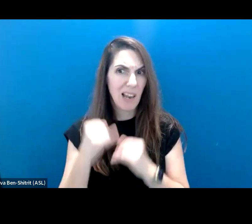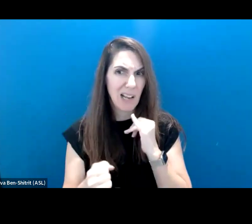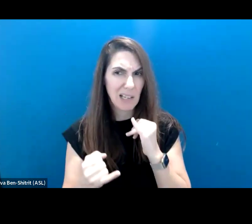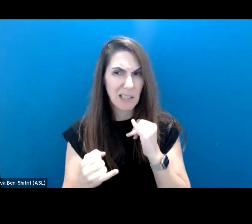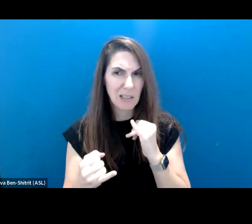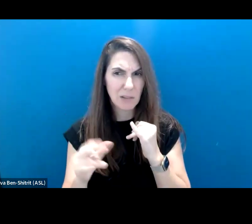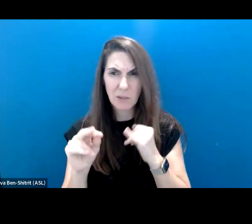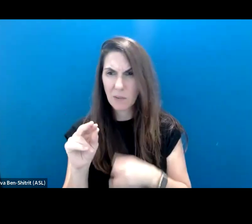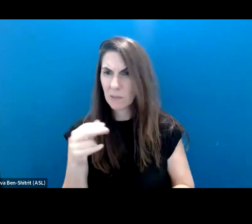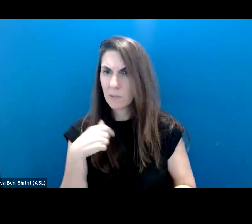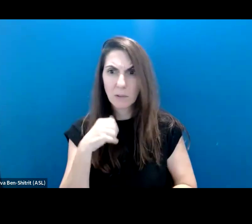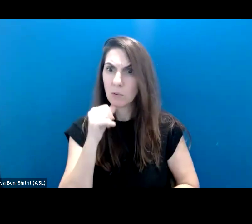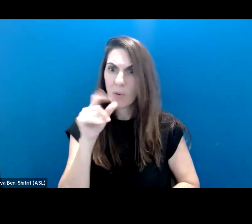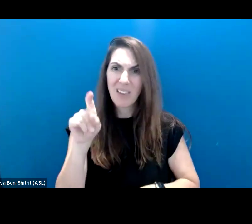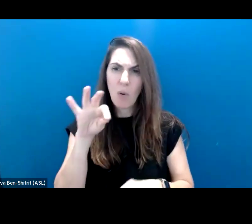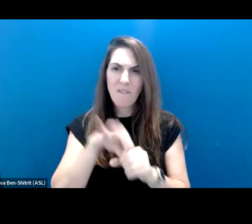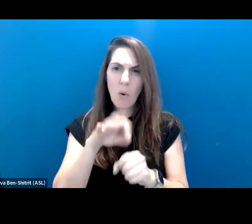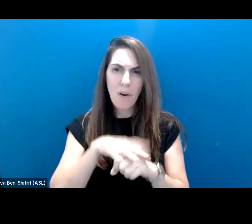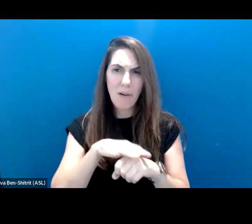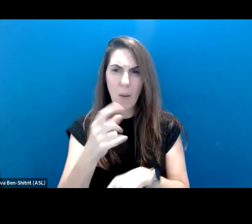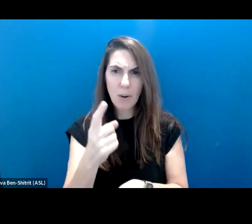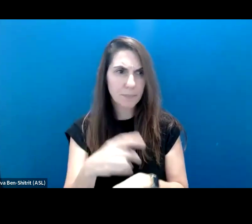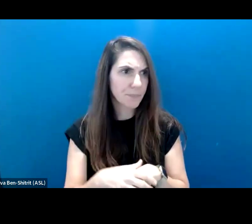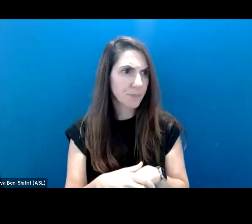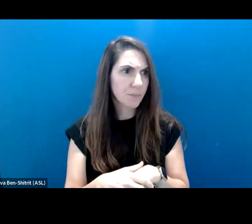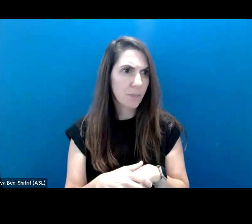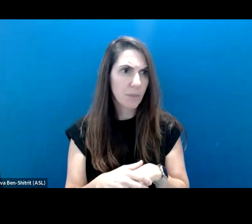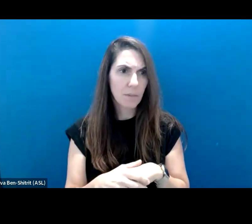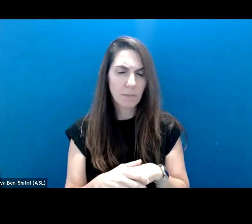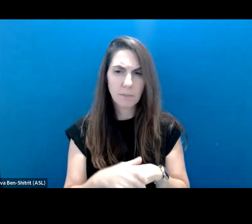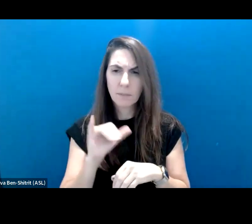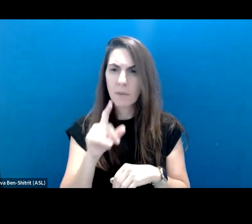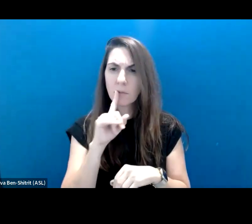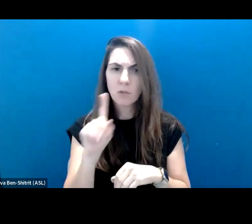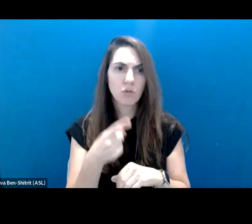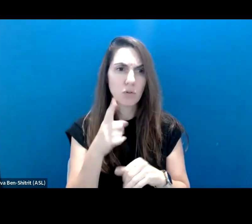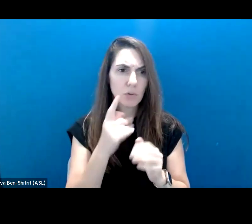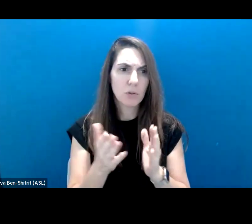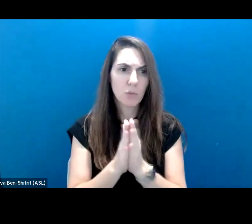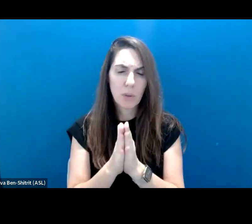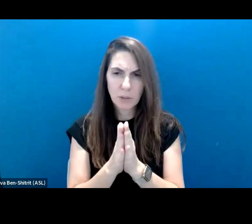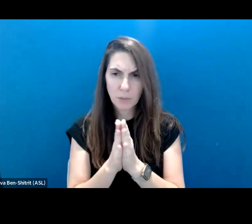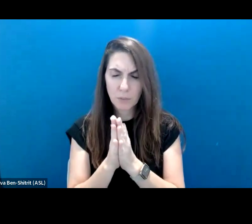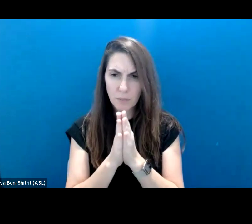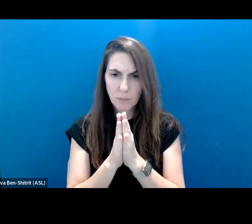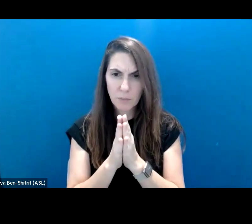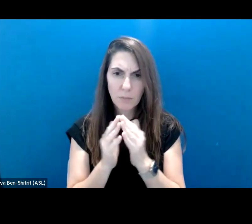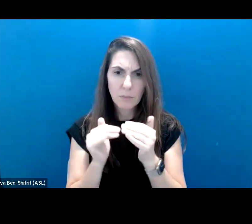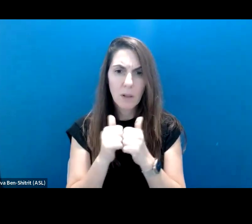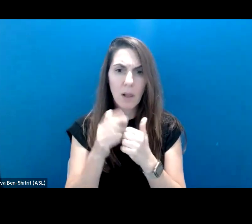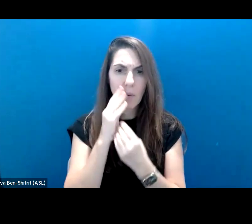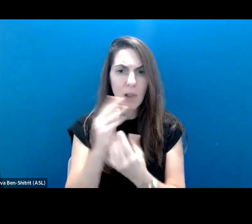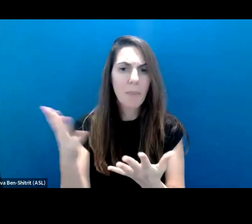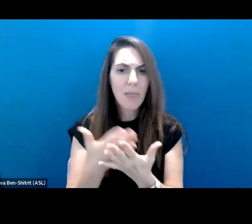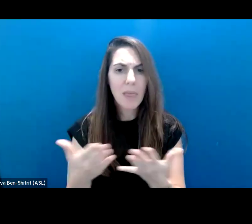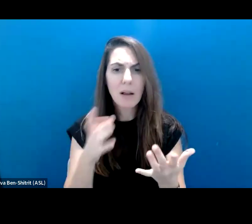oh, I don't think we need to vote on this one, but this will just be a request that how do we let people know that the meetings are happening in